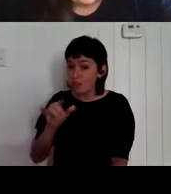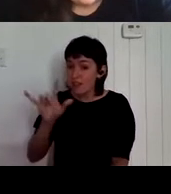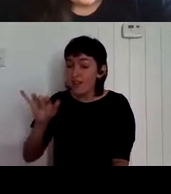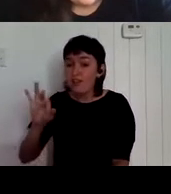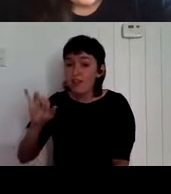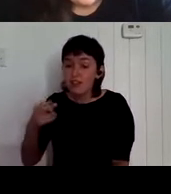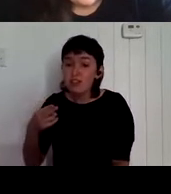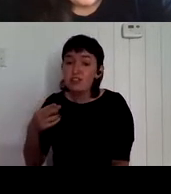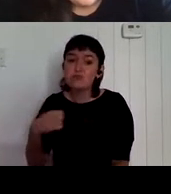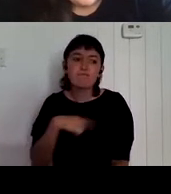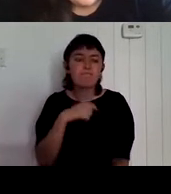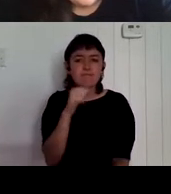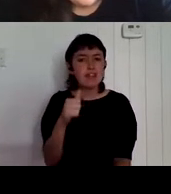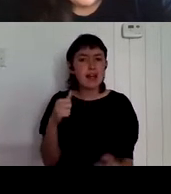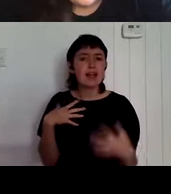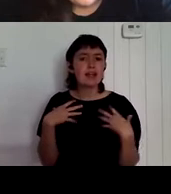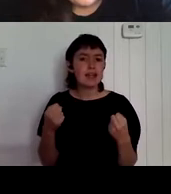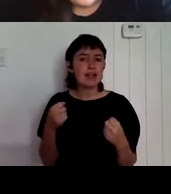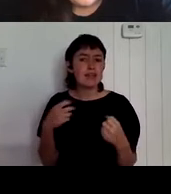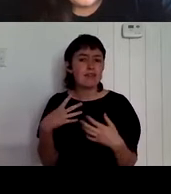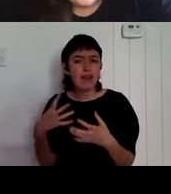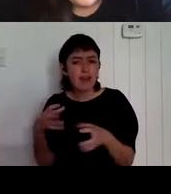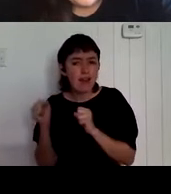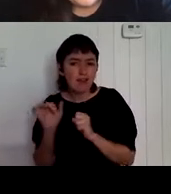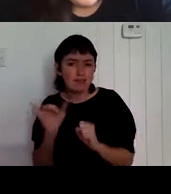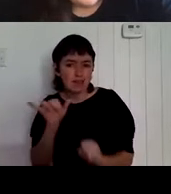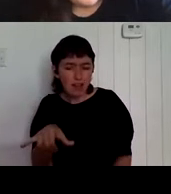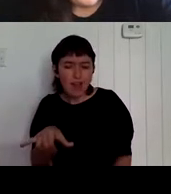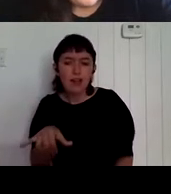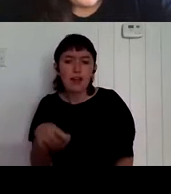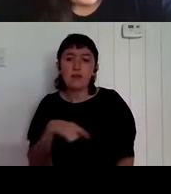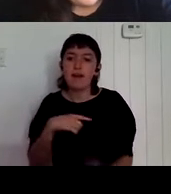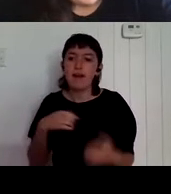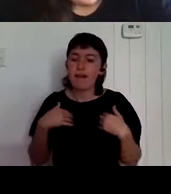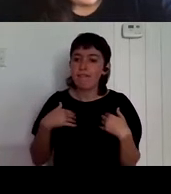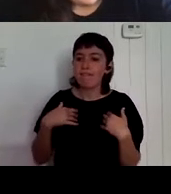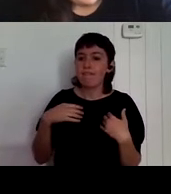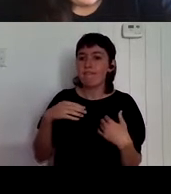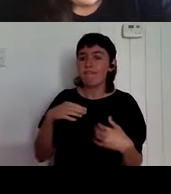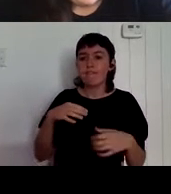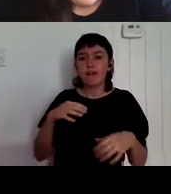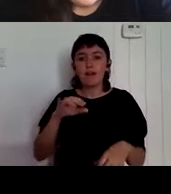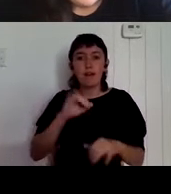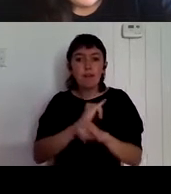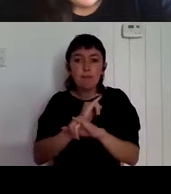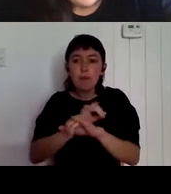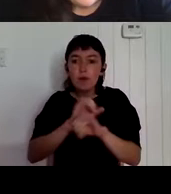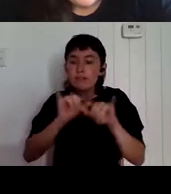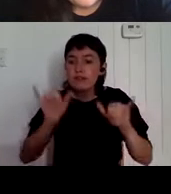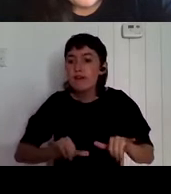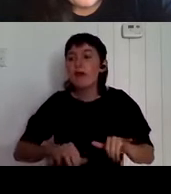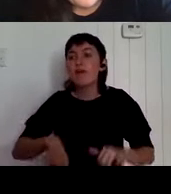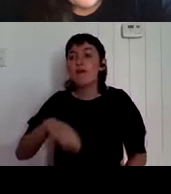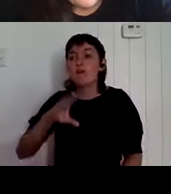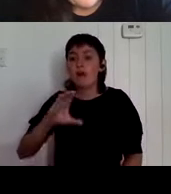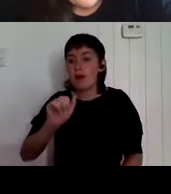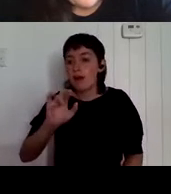complicated in people. We have immune systems. We have cardiovasculature. We have so many other things going on. So, if we